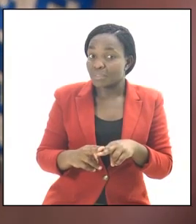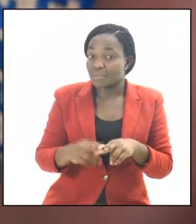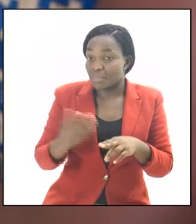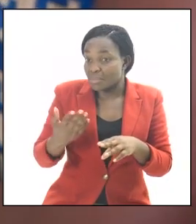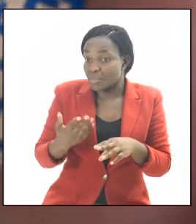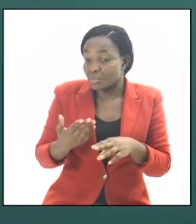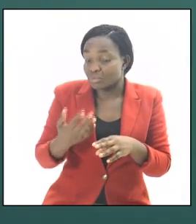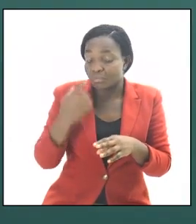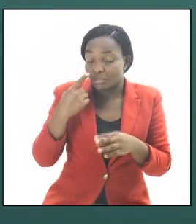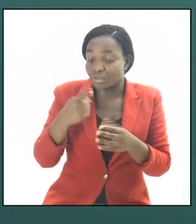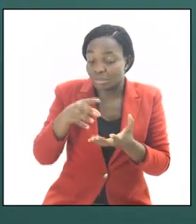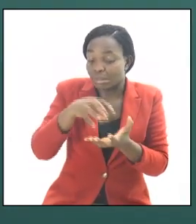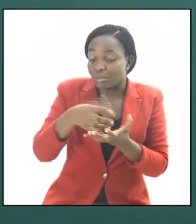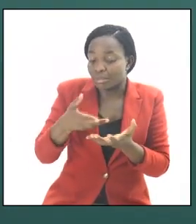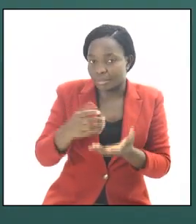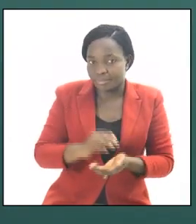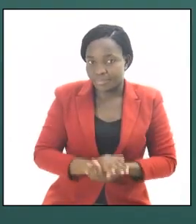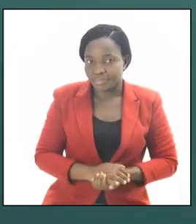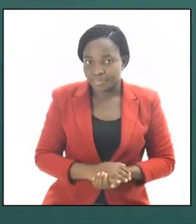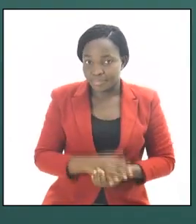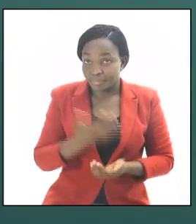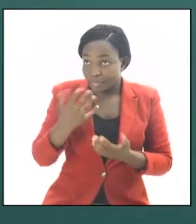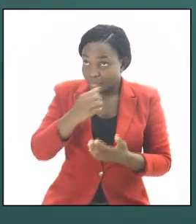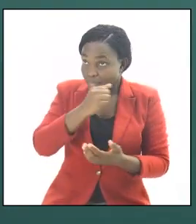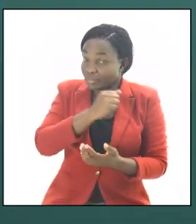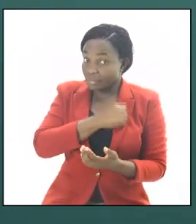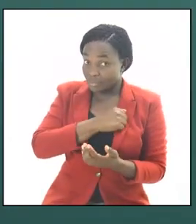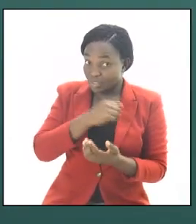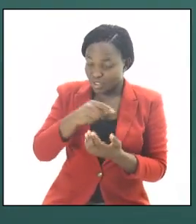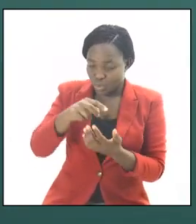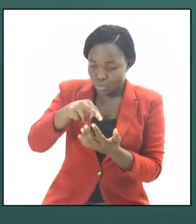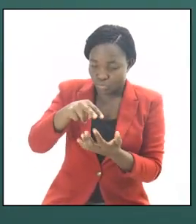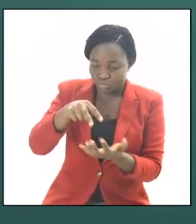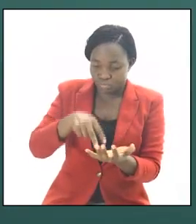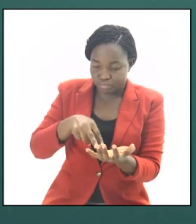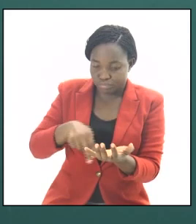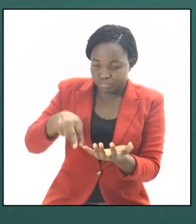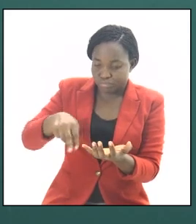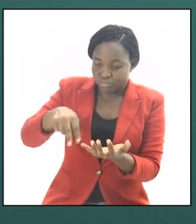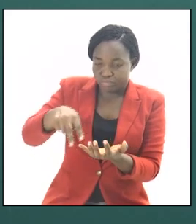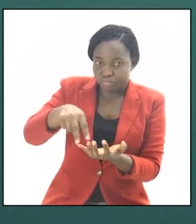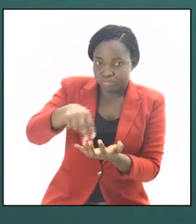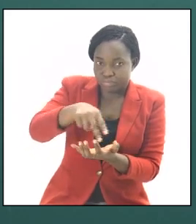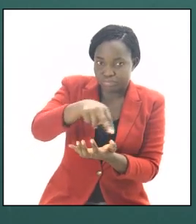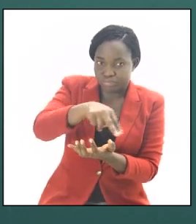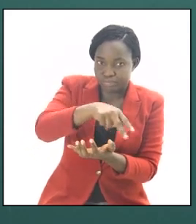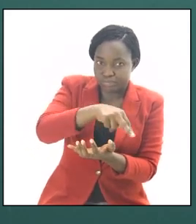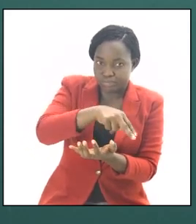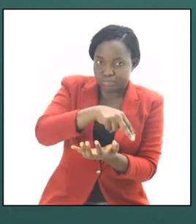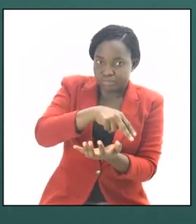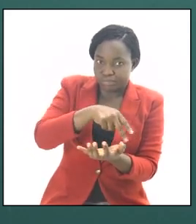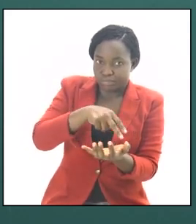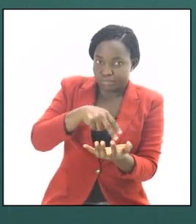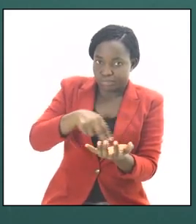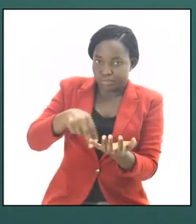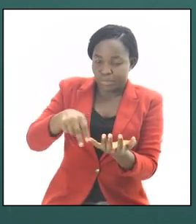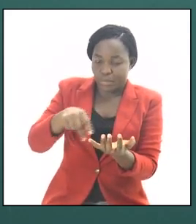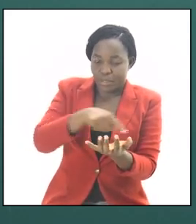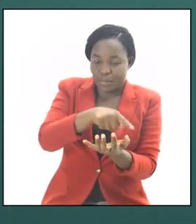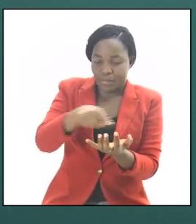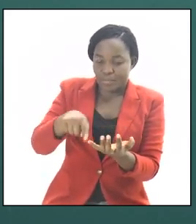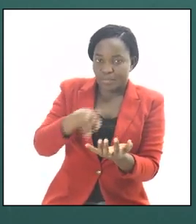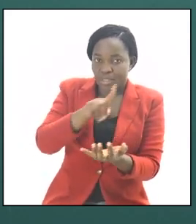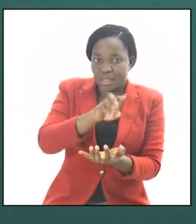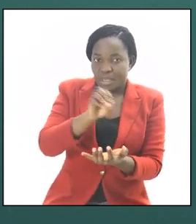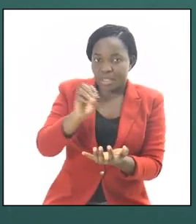cake. Let's say, Mom, that you walk around a circle which has a diameter of 100 meters.